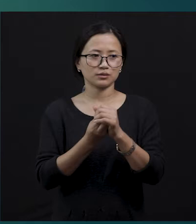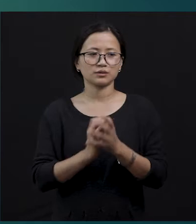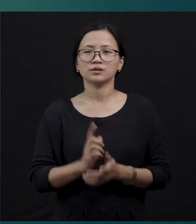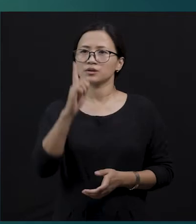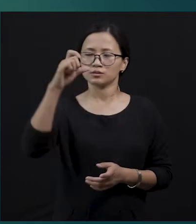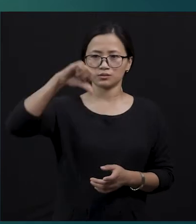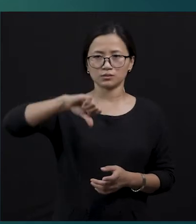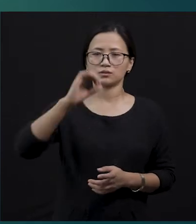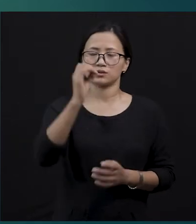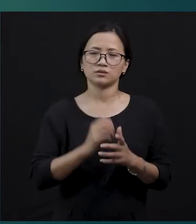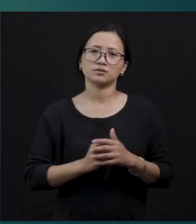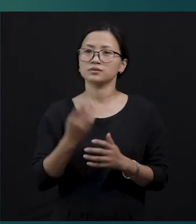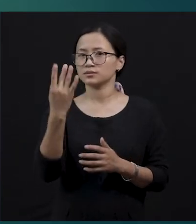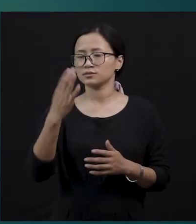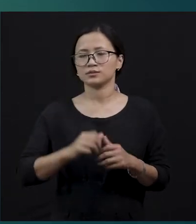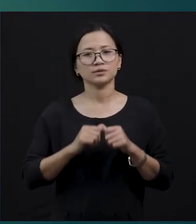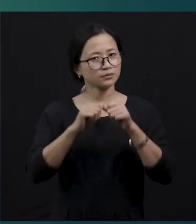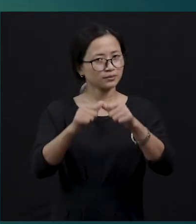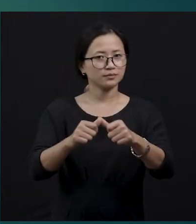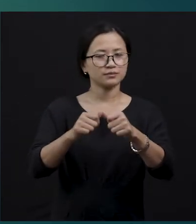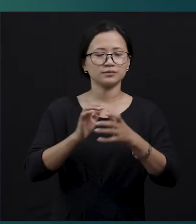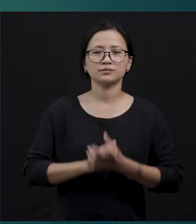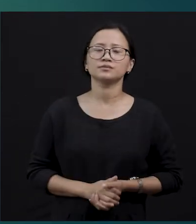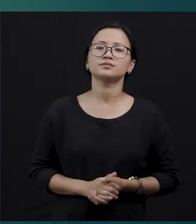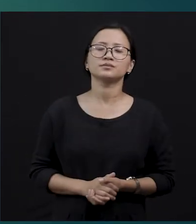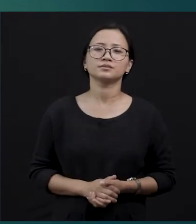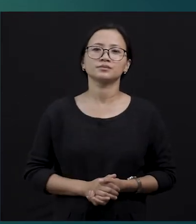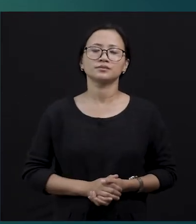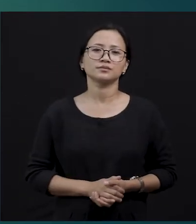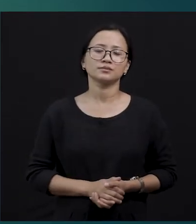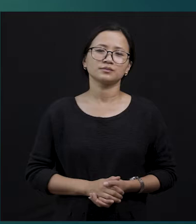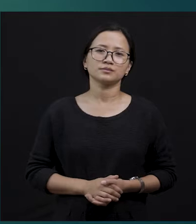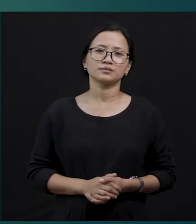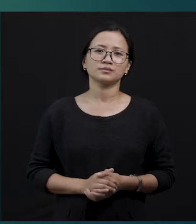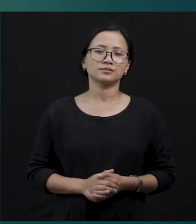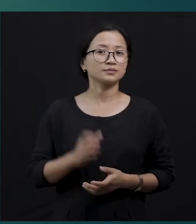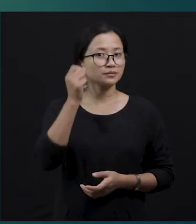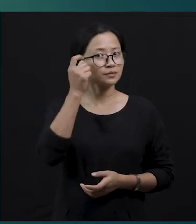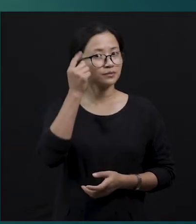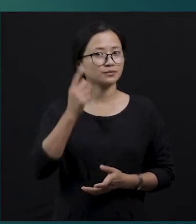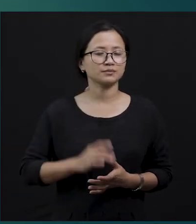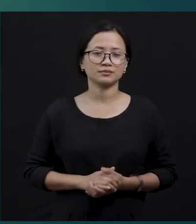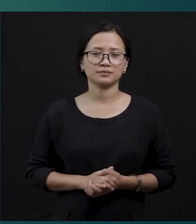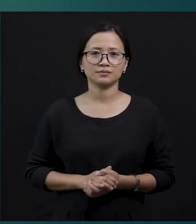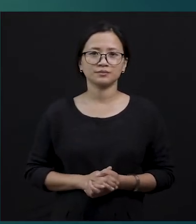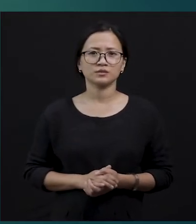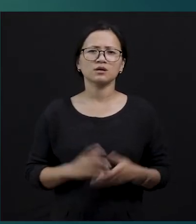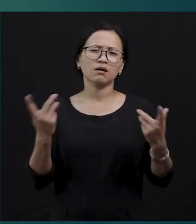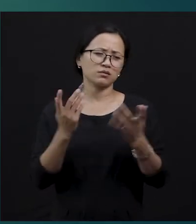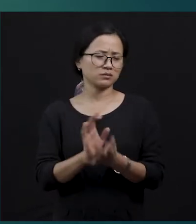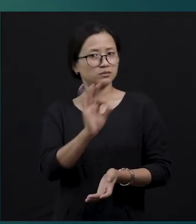together, 180 plus 10 minutes, you will get 190 minutes. Did you understood, children? See